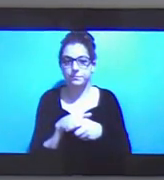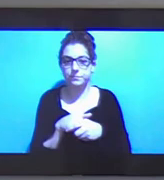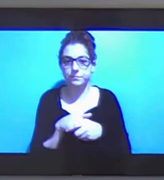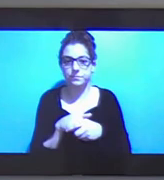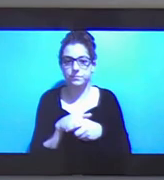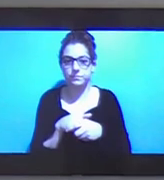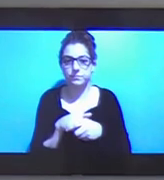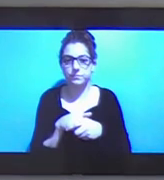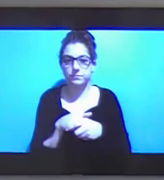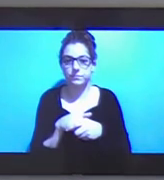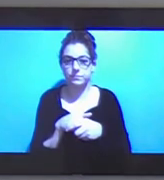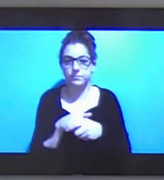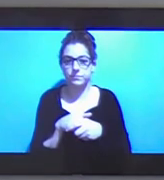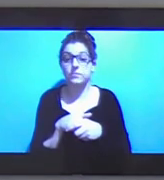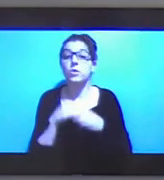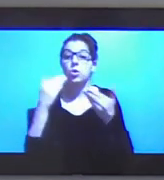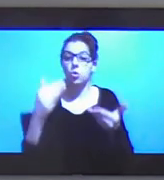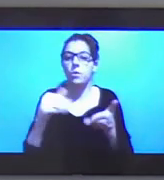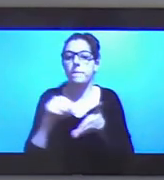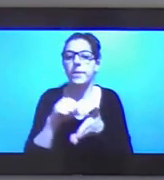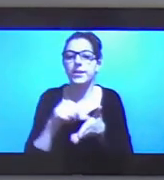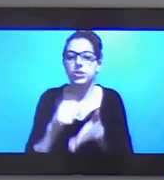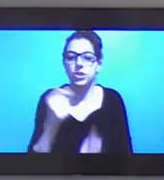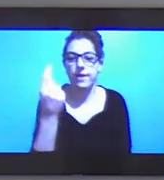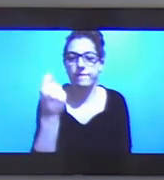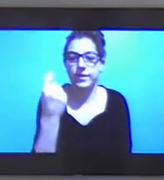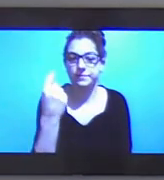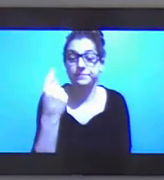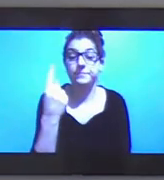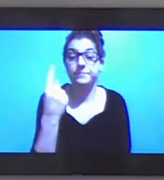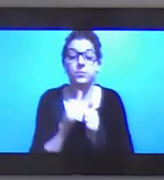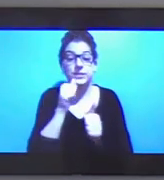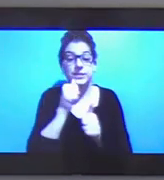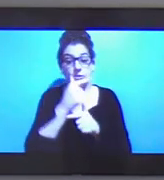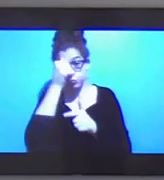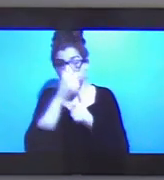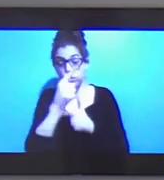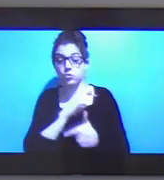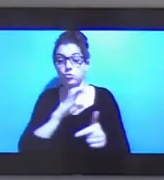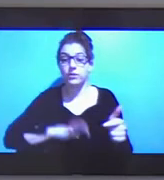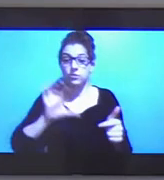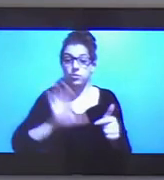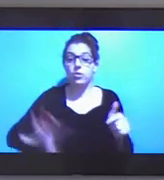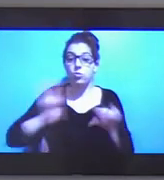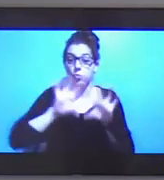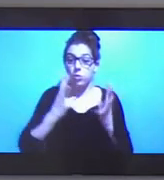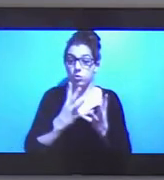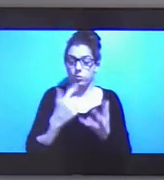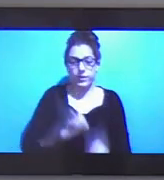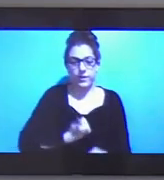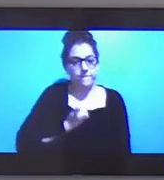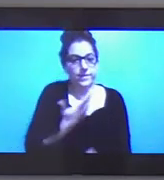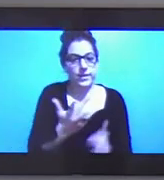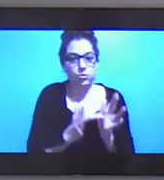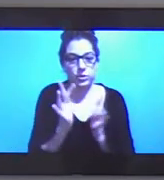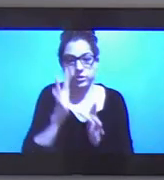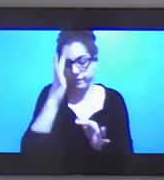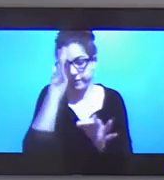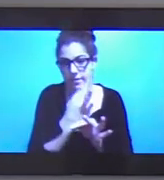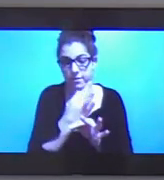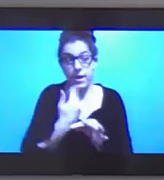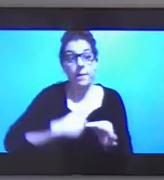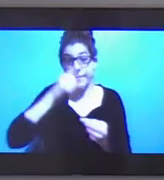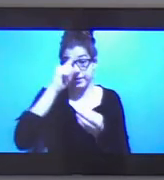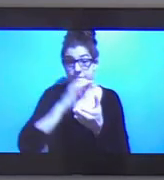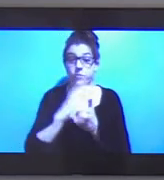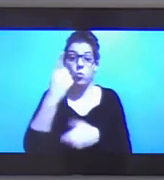We turn to page 11. Together with our sisters and brothers in Christ throughout the world, we confess the Christian faith. I believe in one God, the